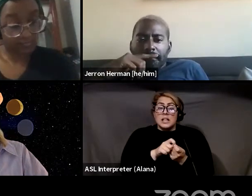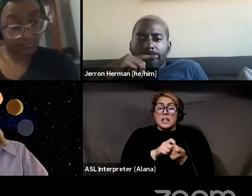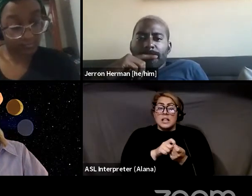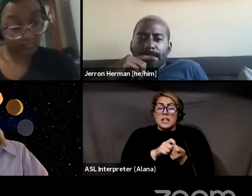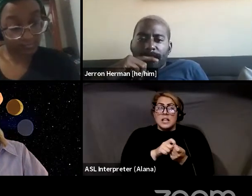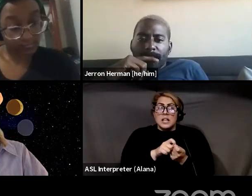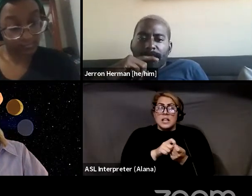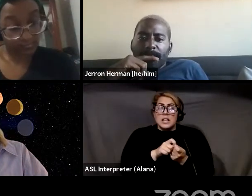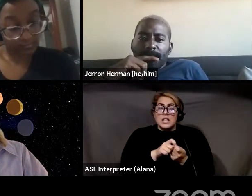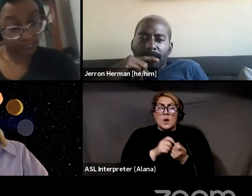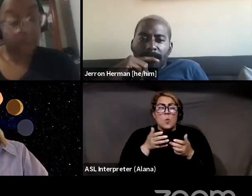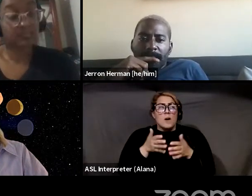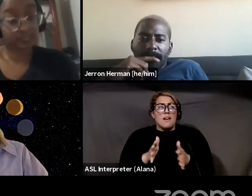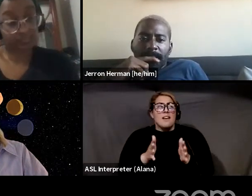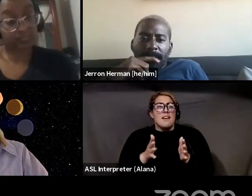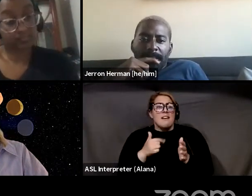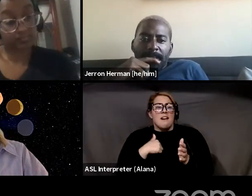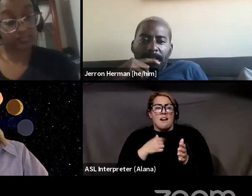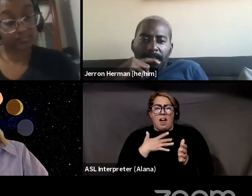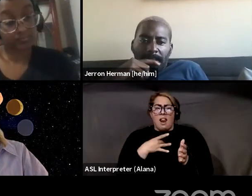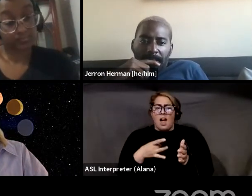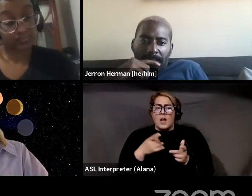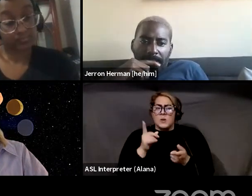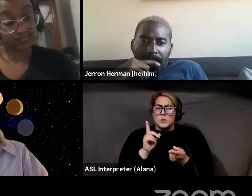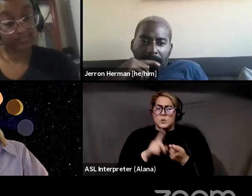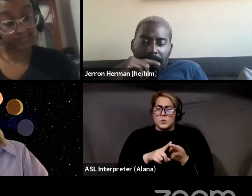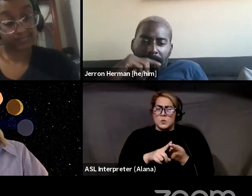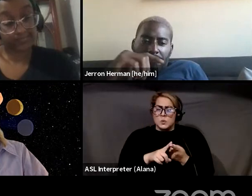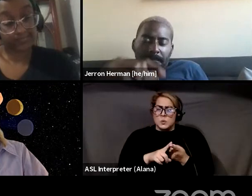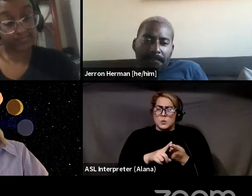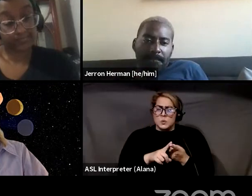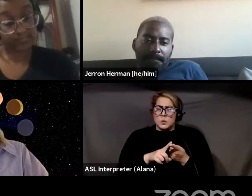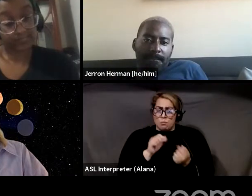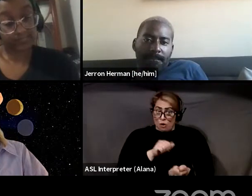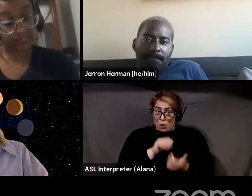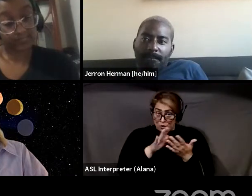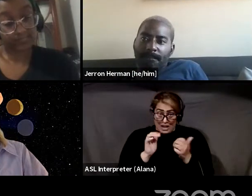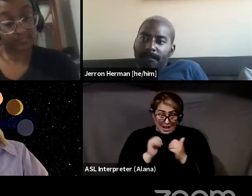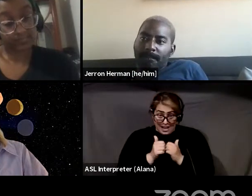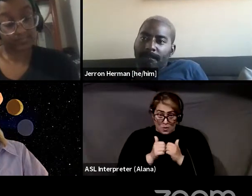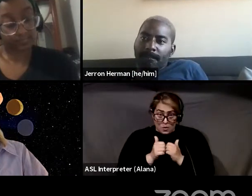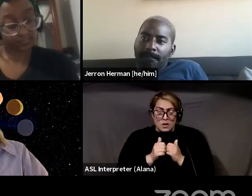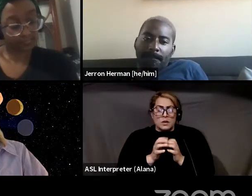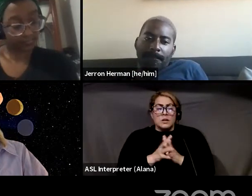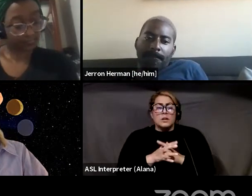like to consider that is